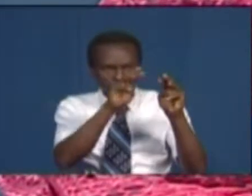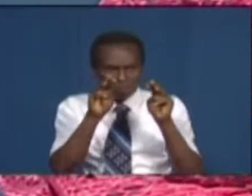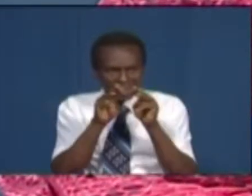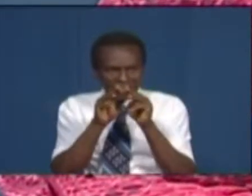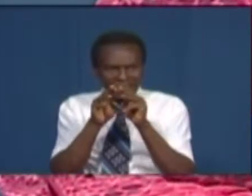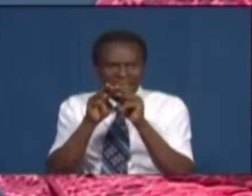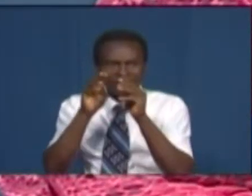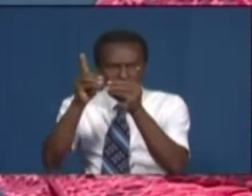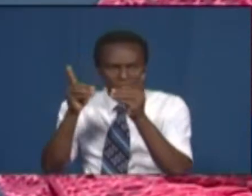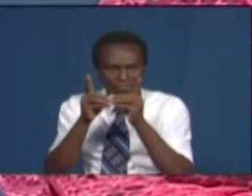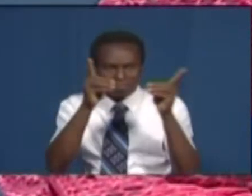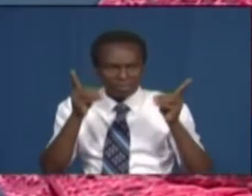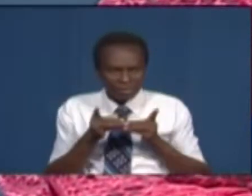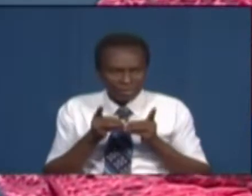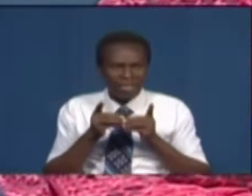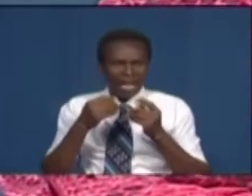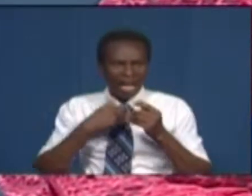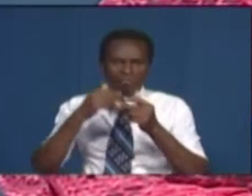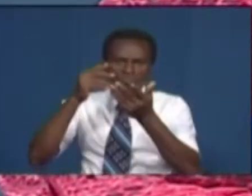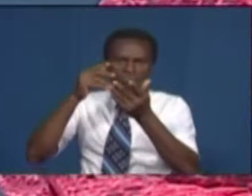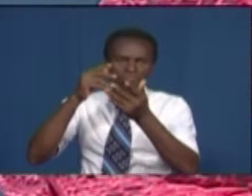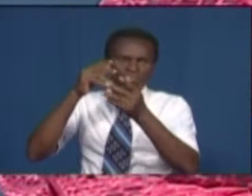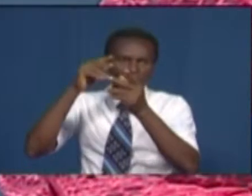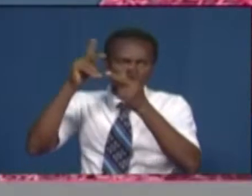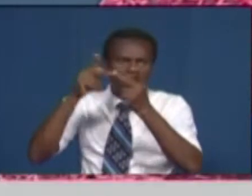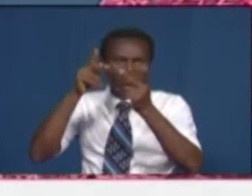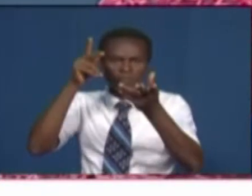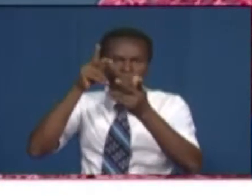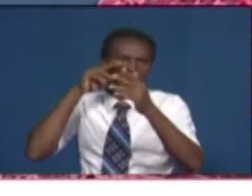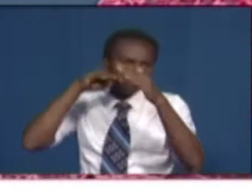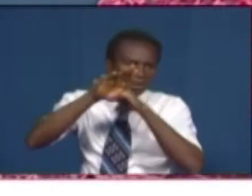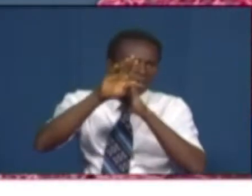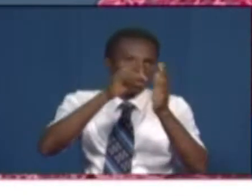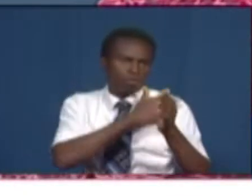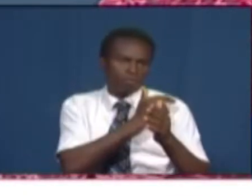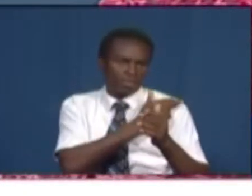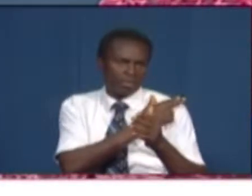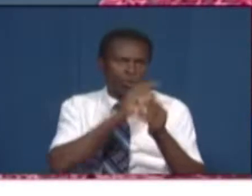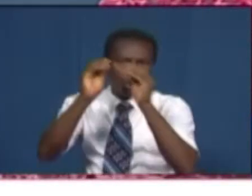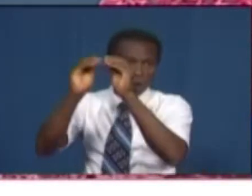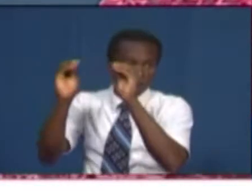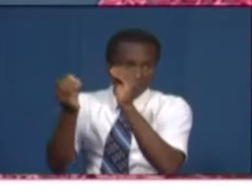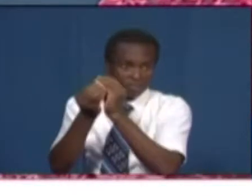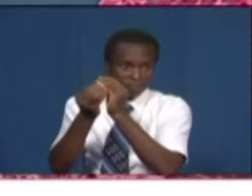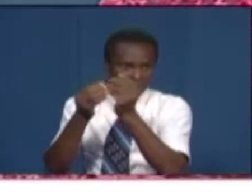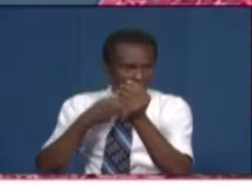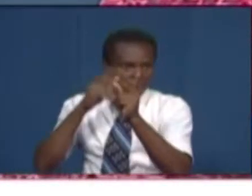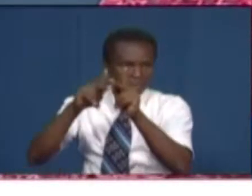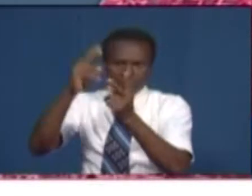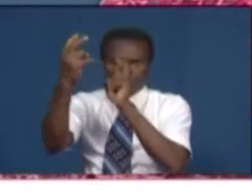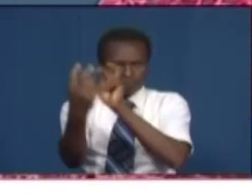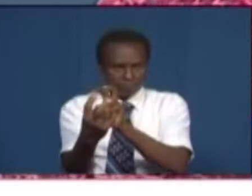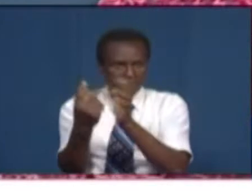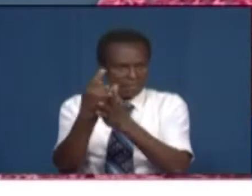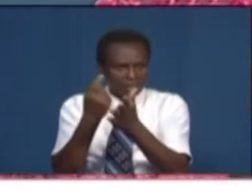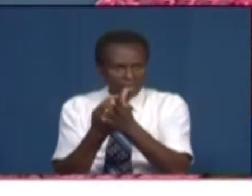adolescent corner. Mm-hmm. In these adolescent corners, we have focal persons. The focal persons serve as counselors,